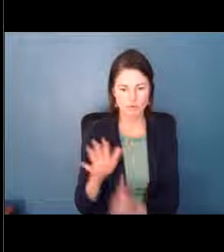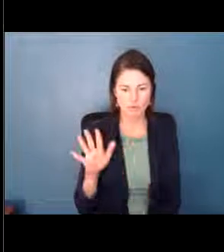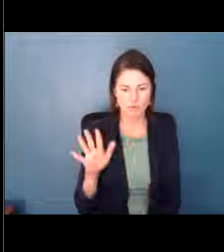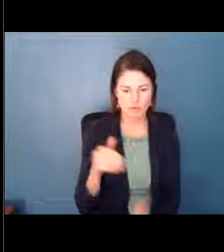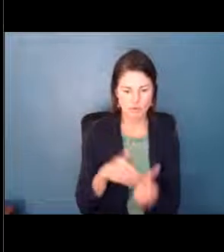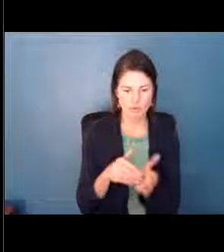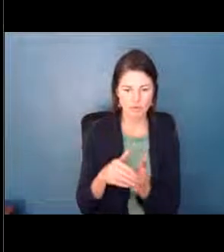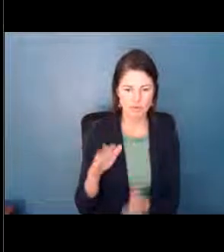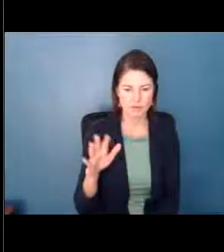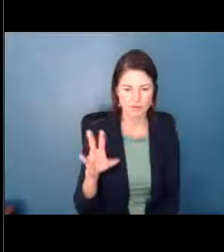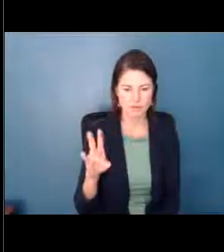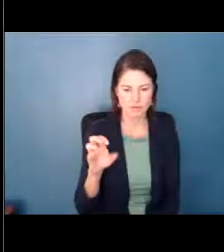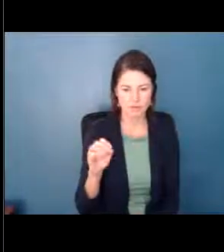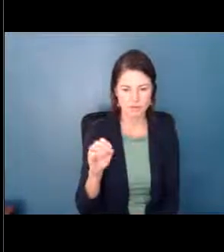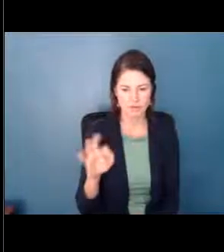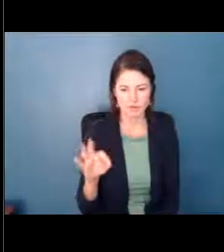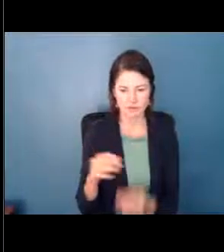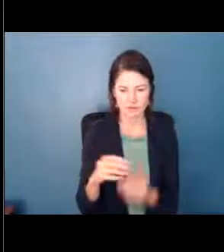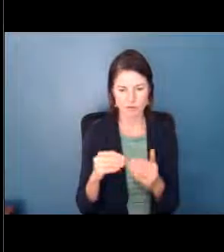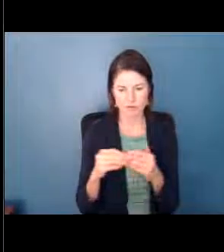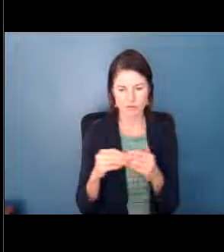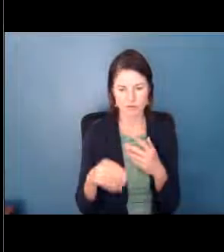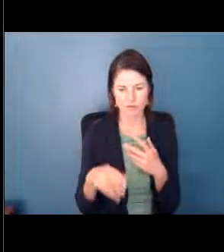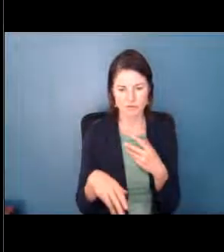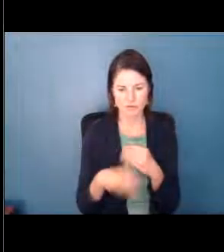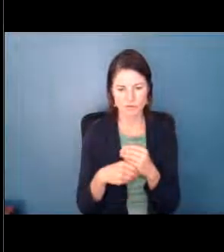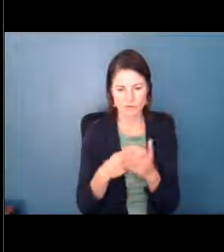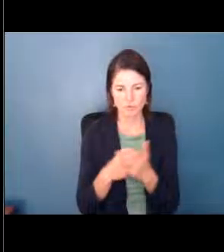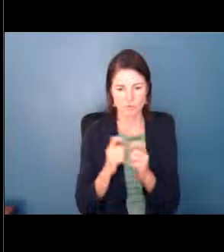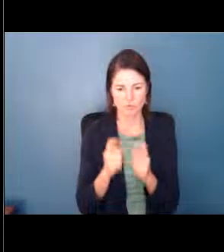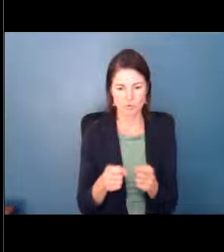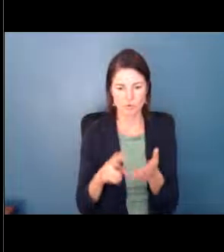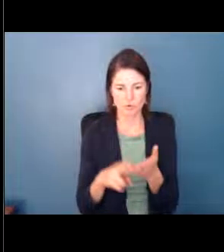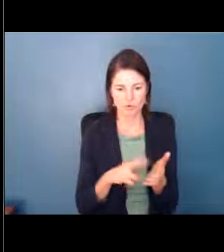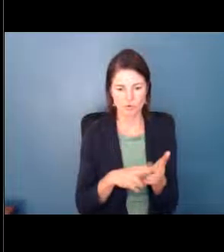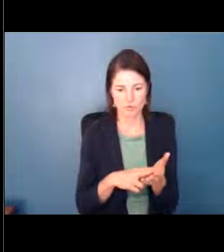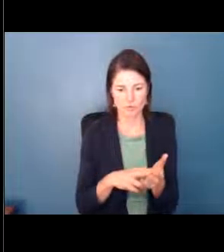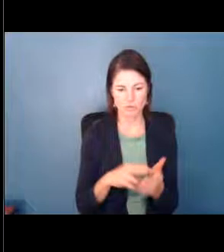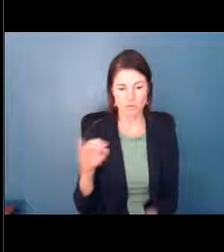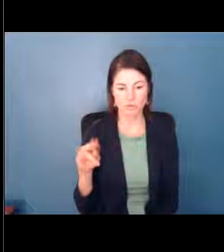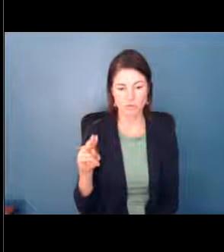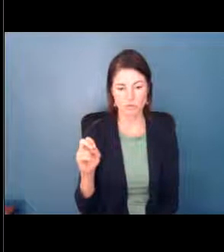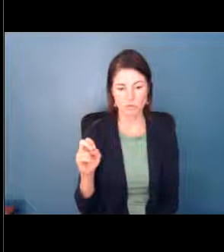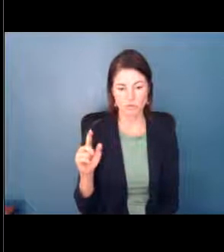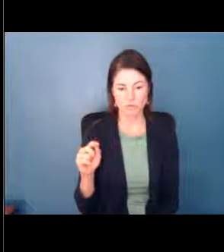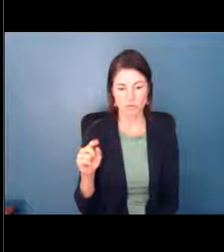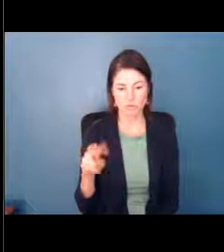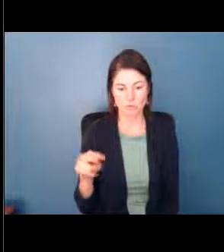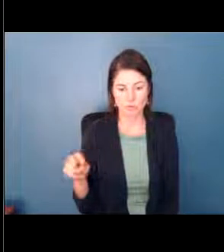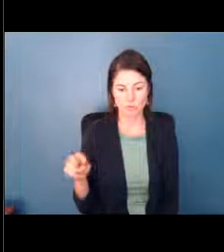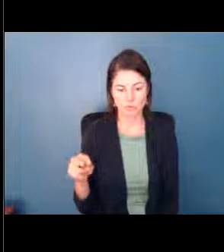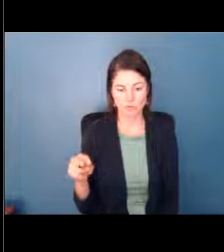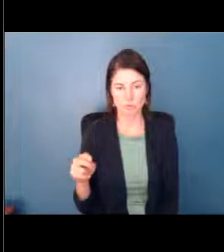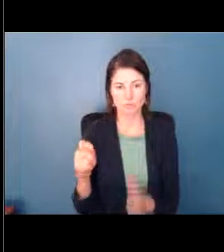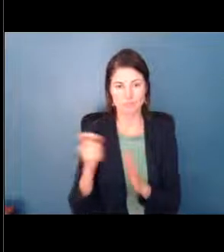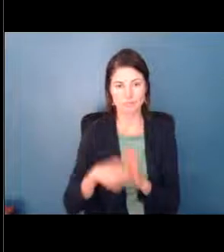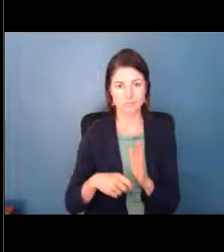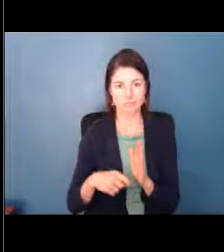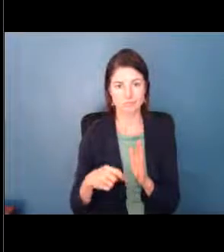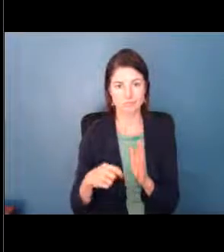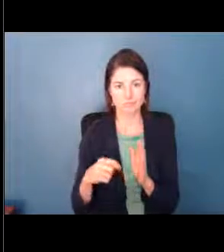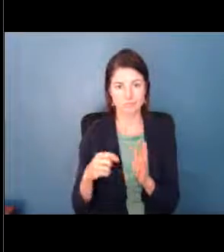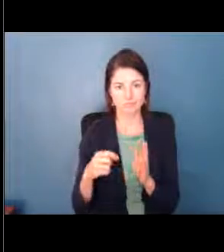$5,709,000 of supplemental funds to award the contract. In June of 22, the department advertised the contract, held bid opening in July